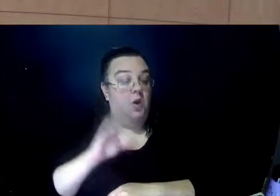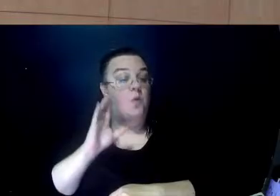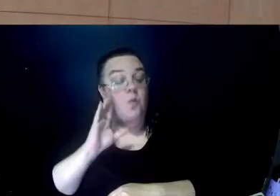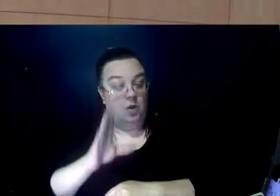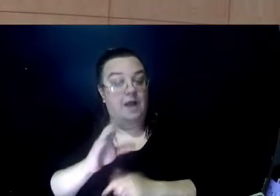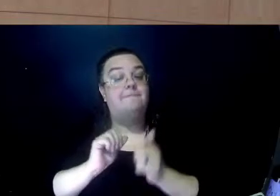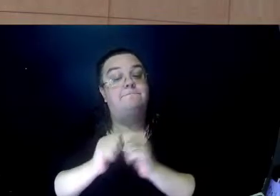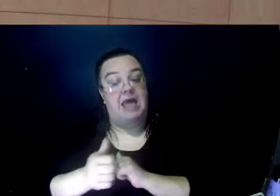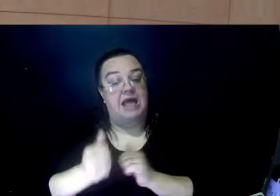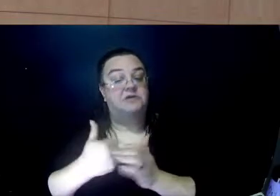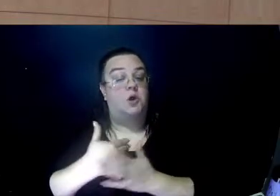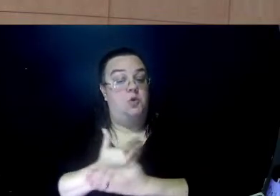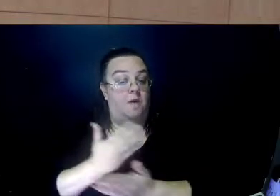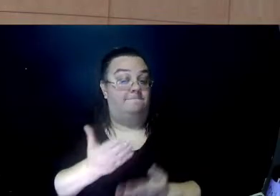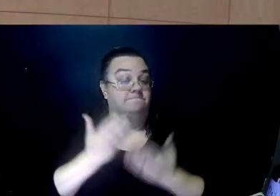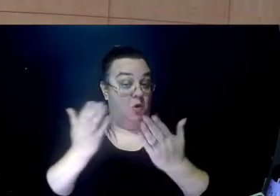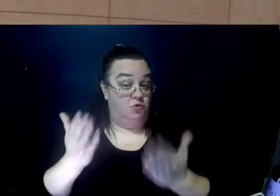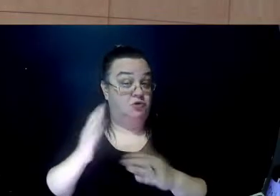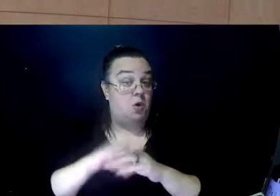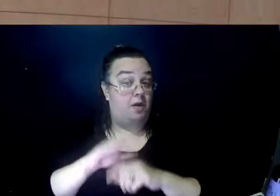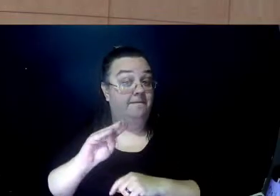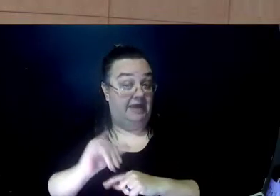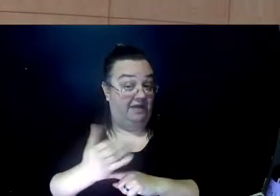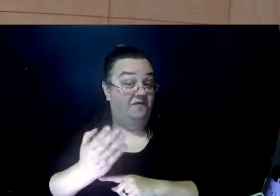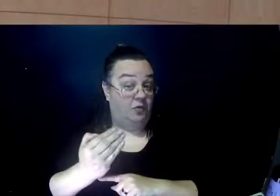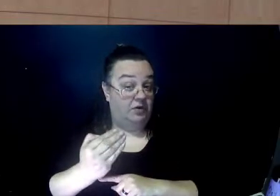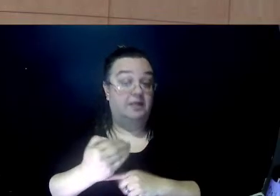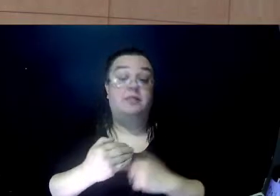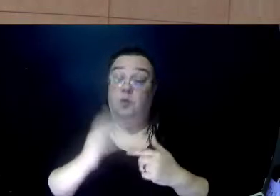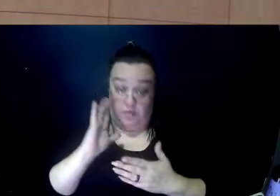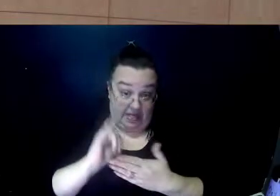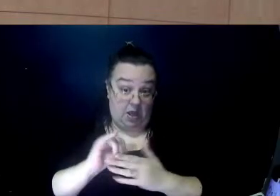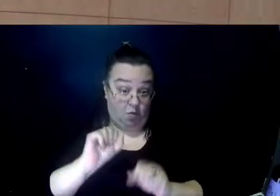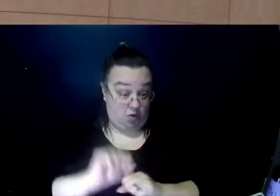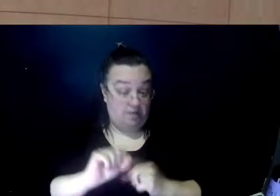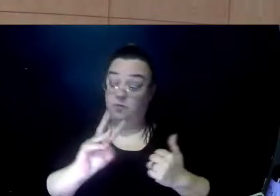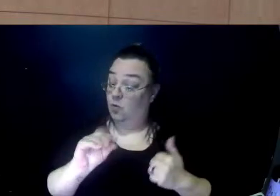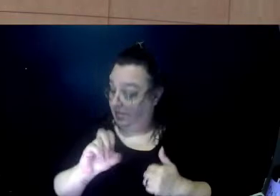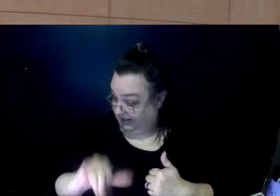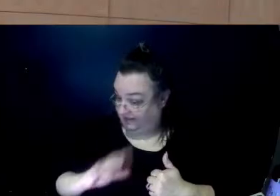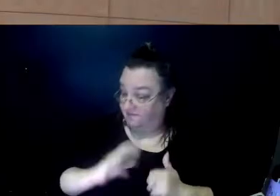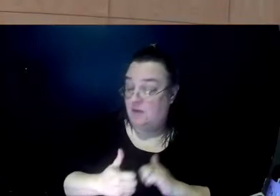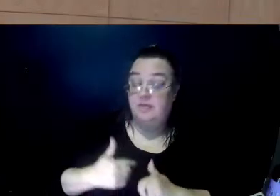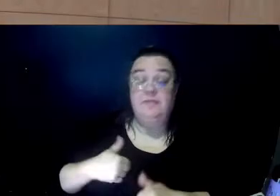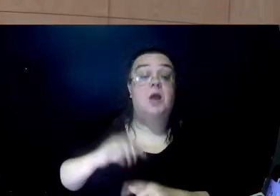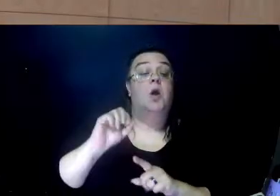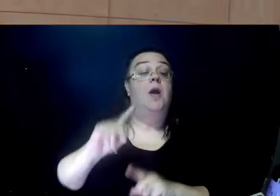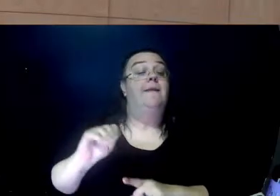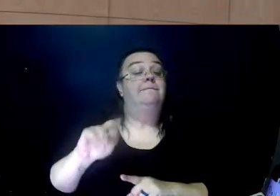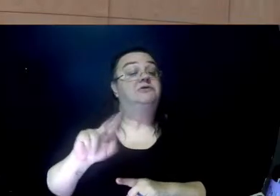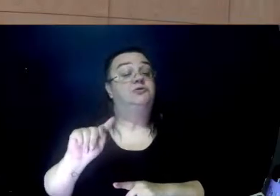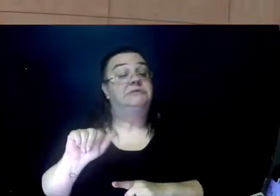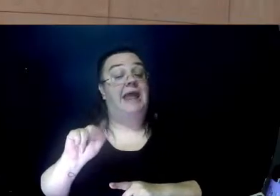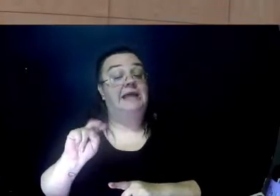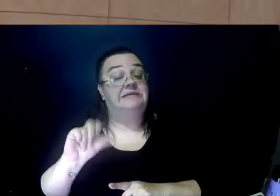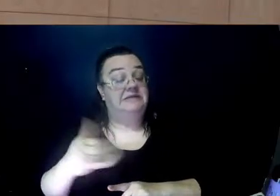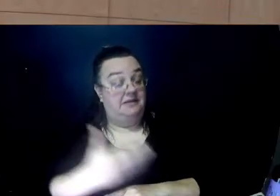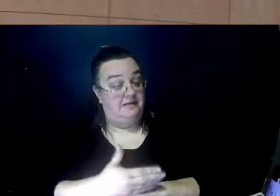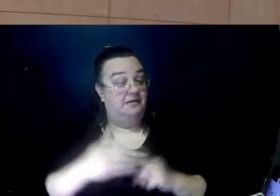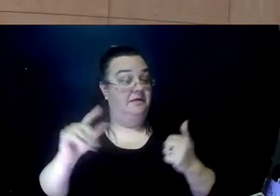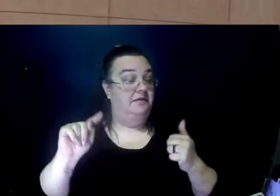pass a new motion on May 14th. Okay. Will that work? That's fine with me, yeah. Okay, Mr. Tanzi, you're up.